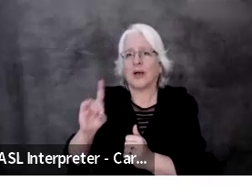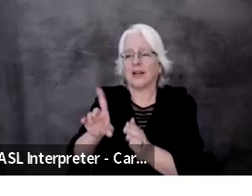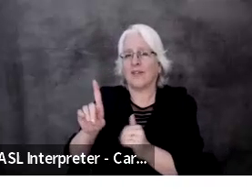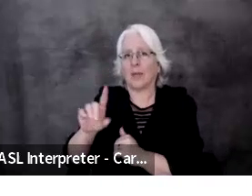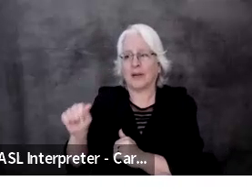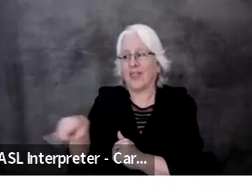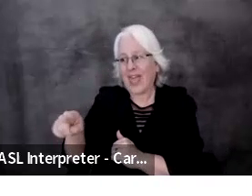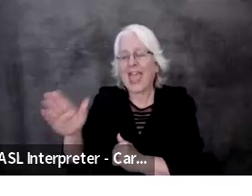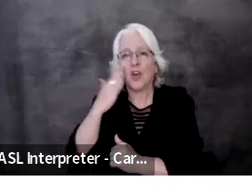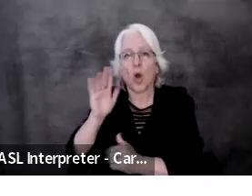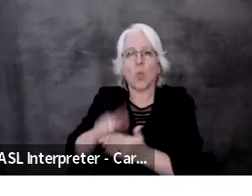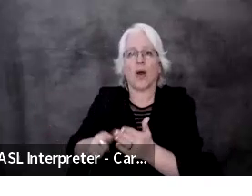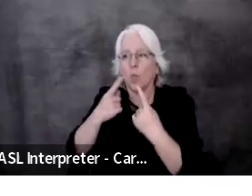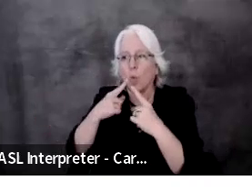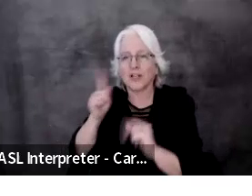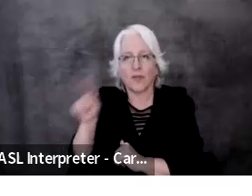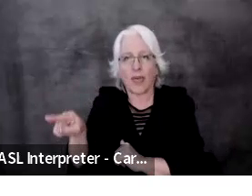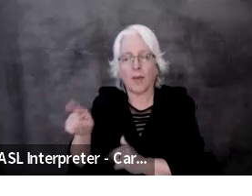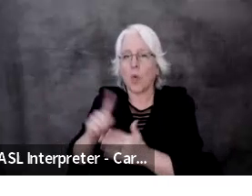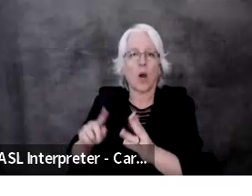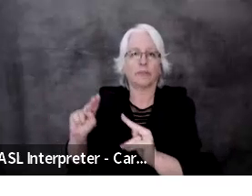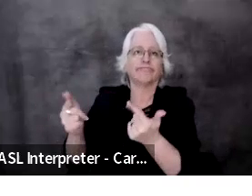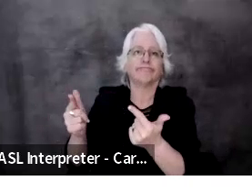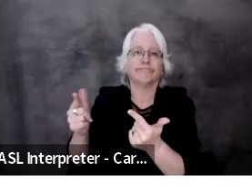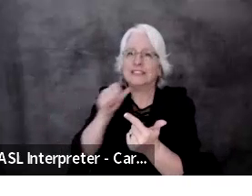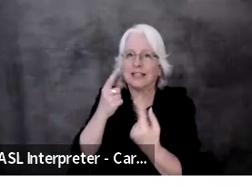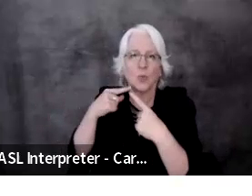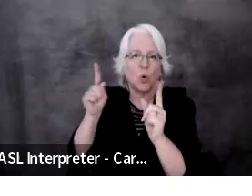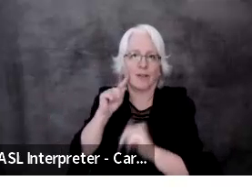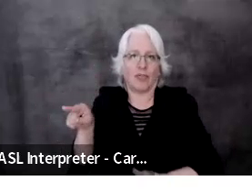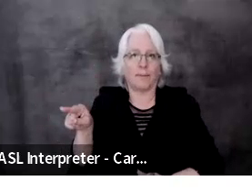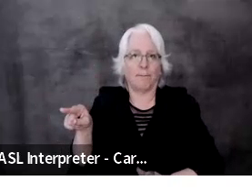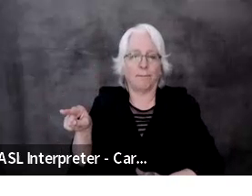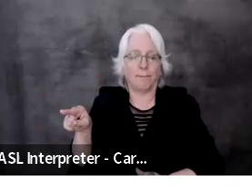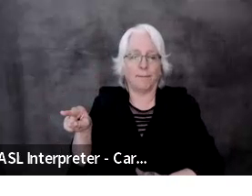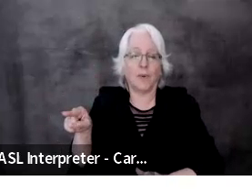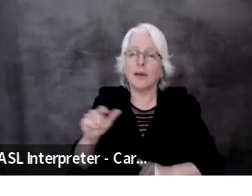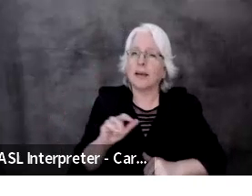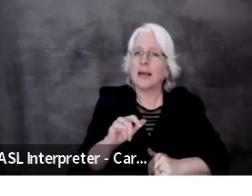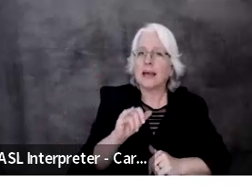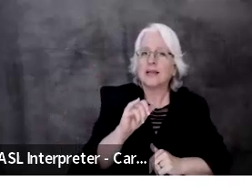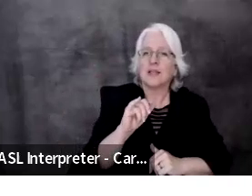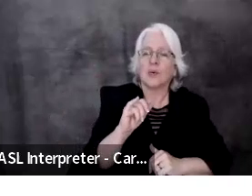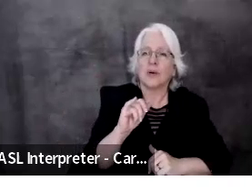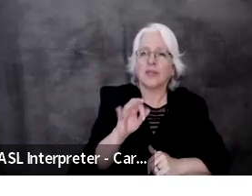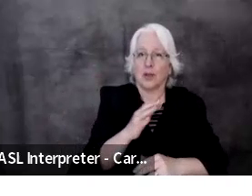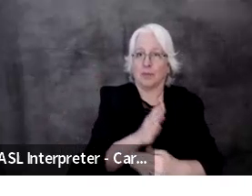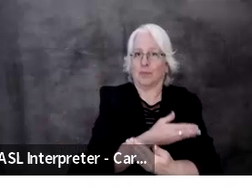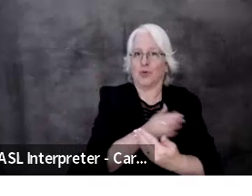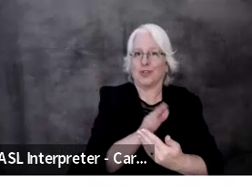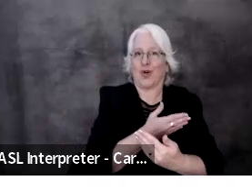and what works for them and what does not work for them. If we're able to take a line from the hit musical